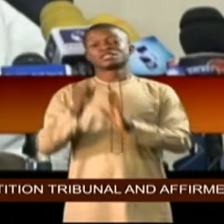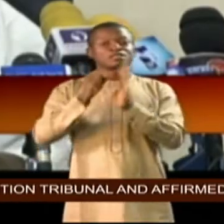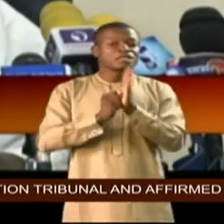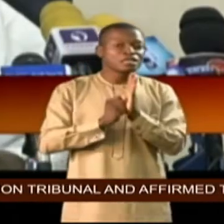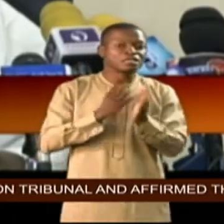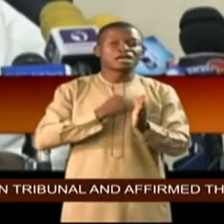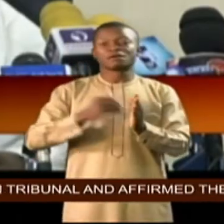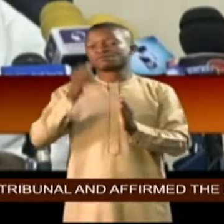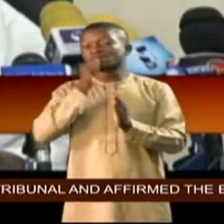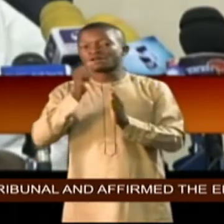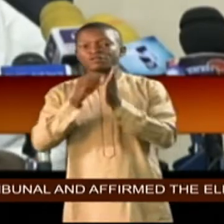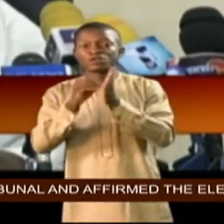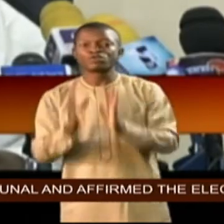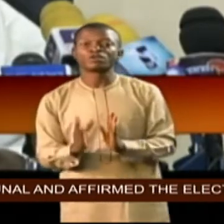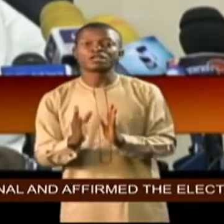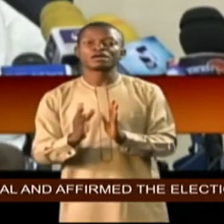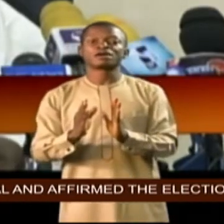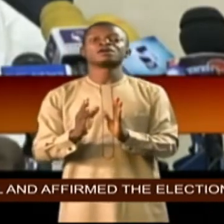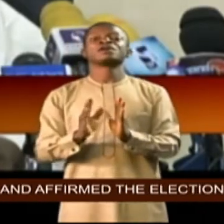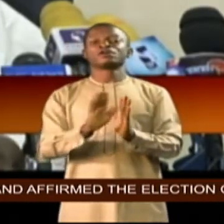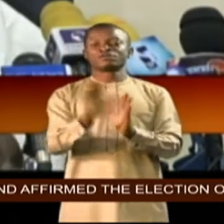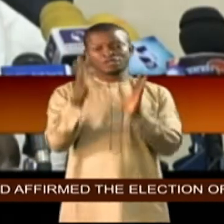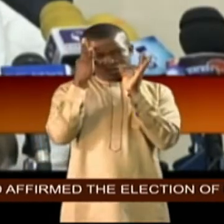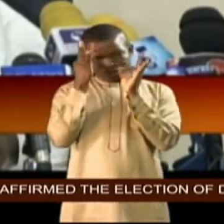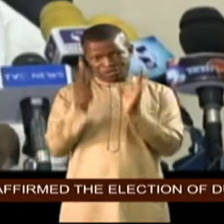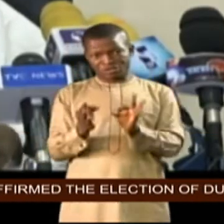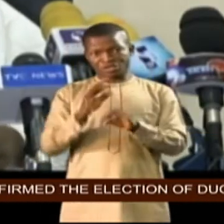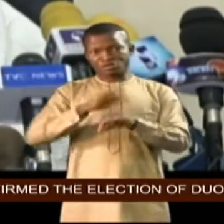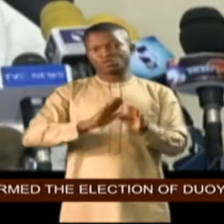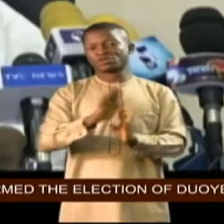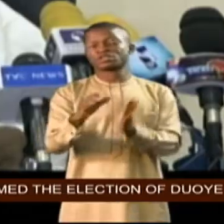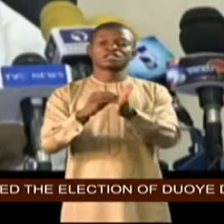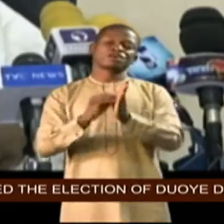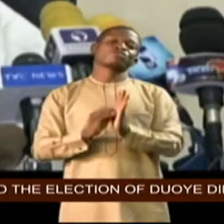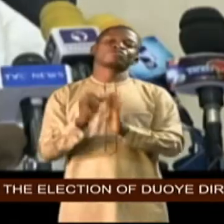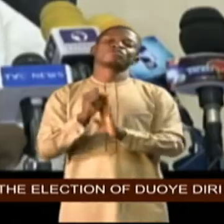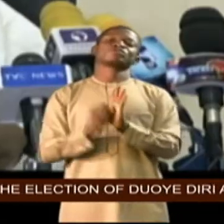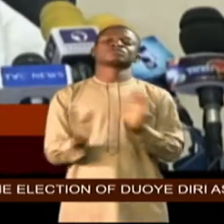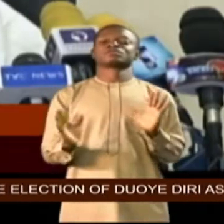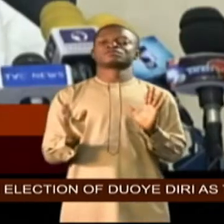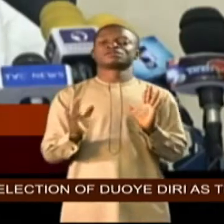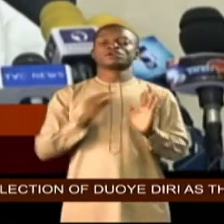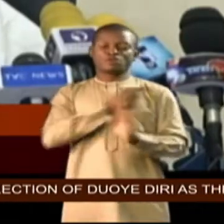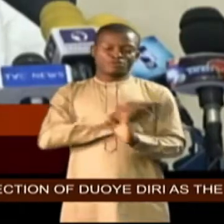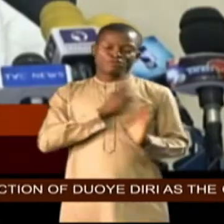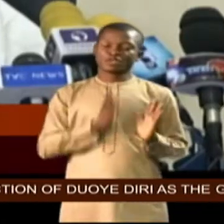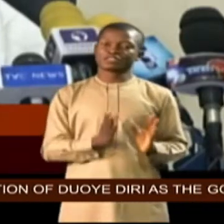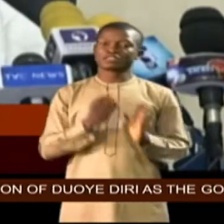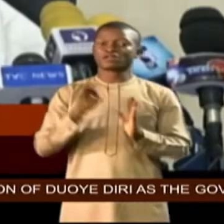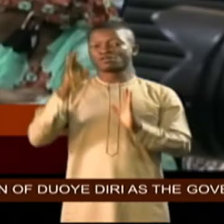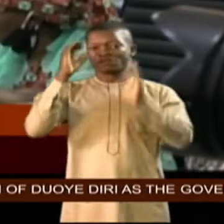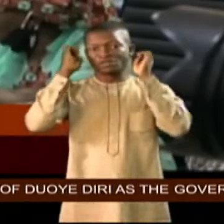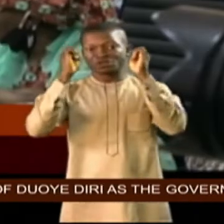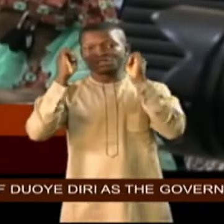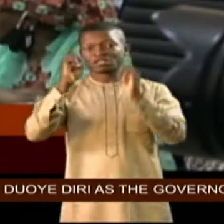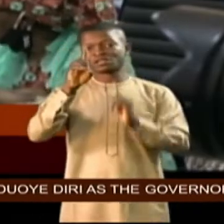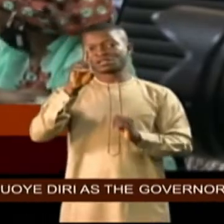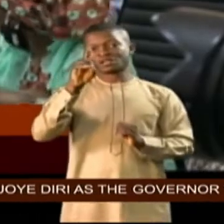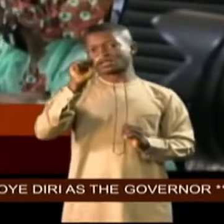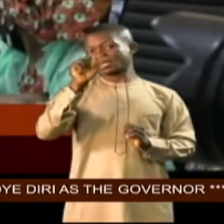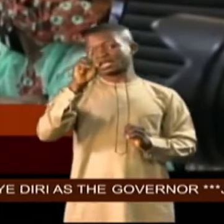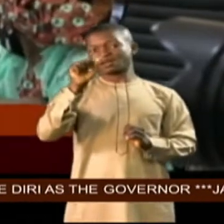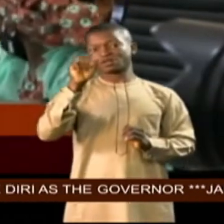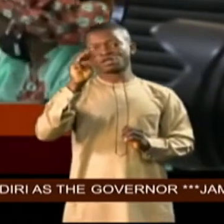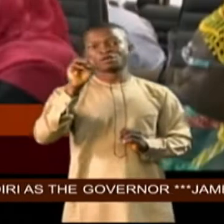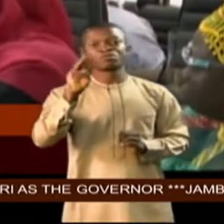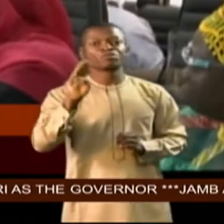and private owners will work out the modalities for the opening of schools under their purview. The Minister of Education, Adamu advised schools to